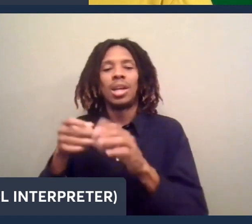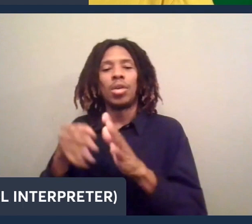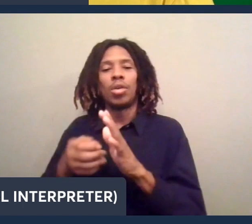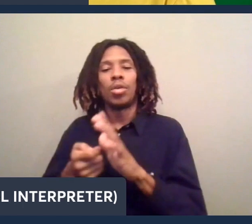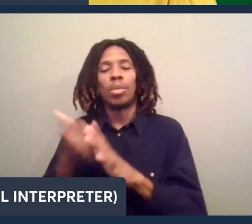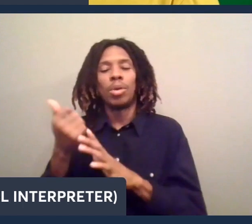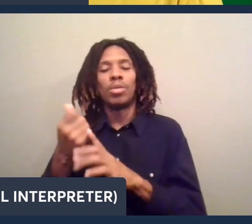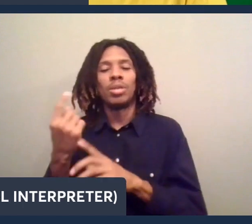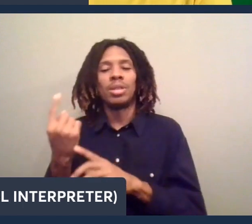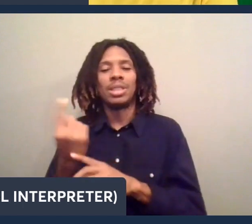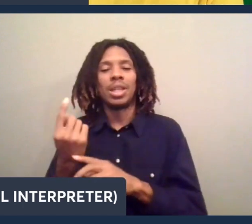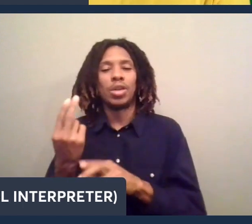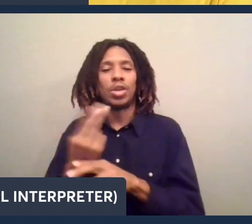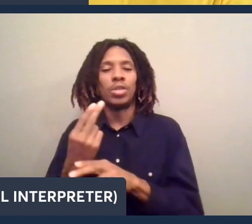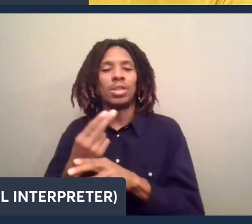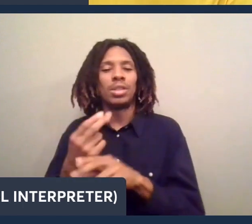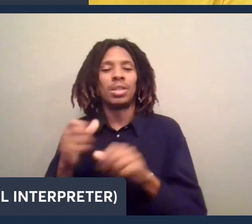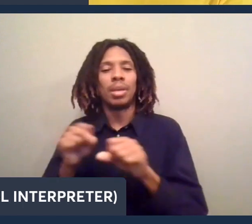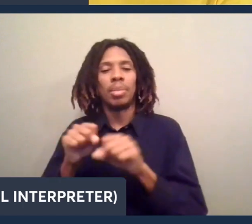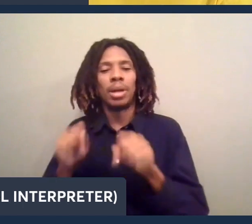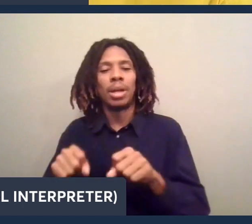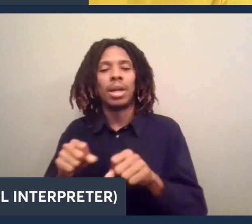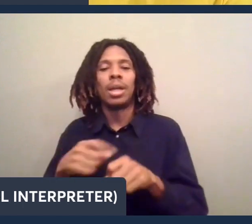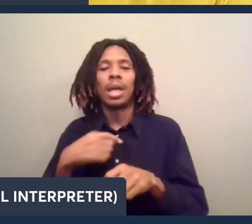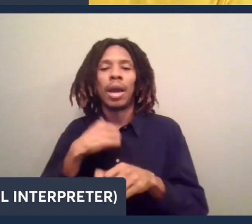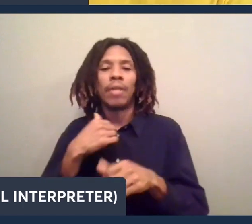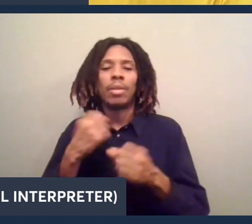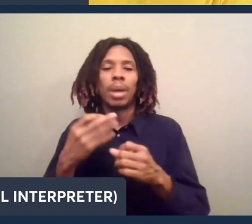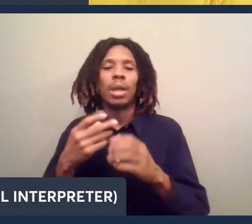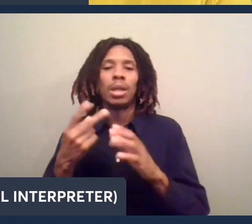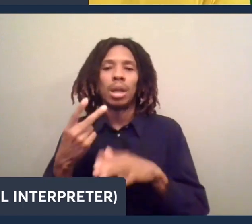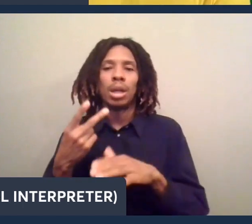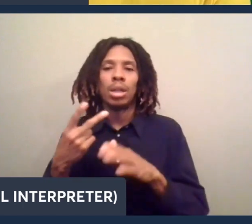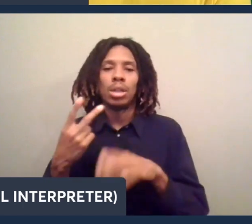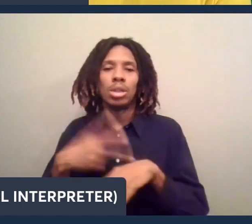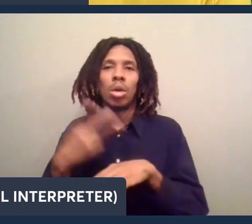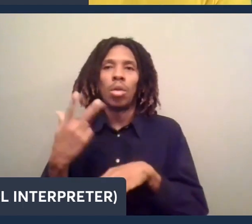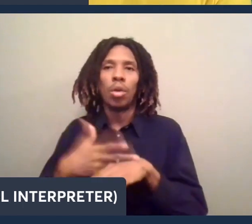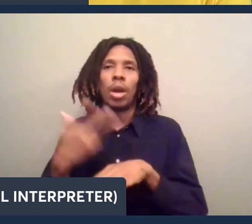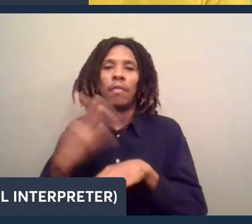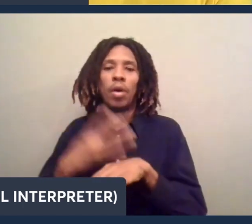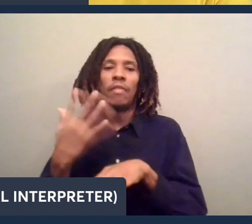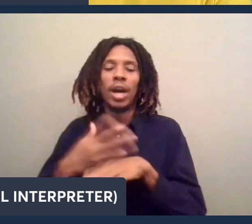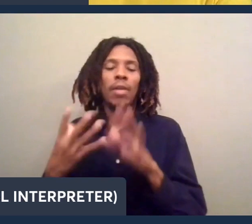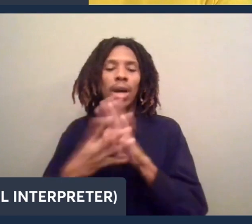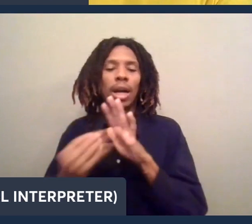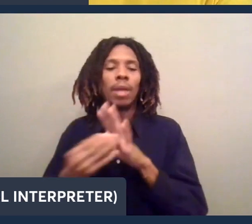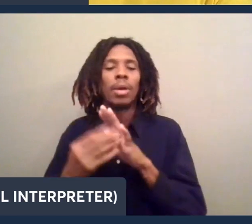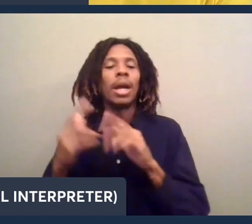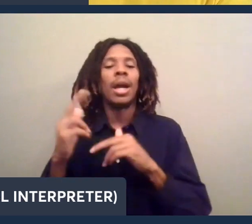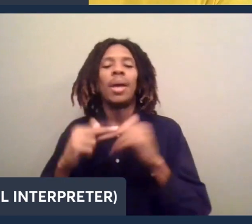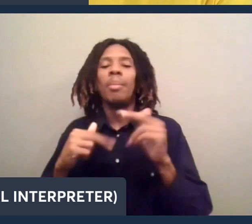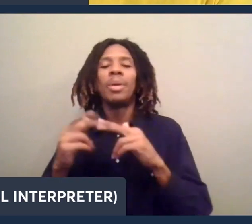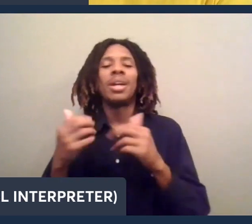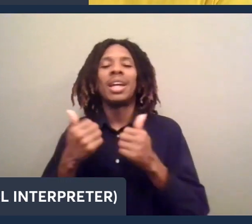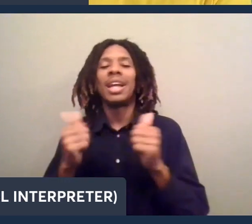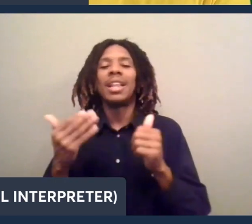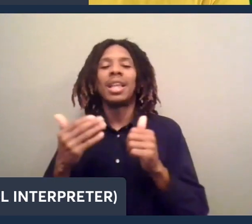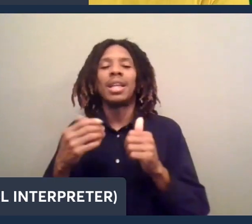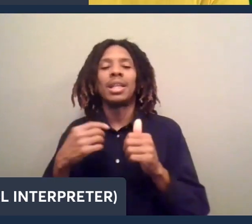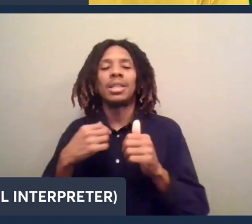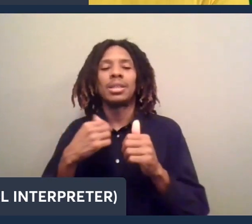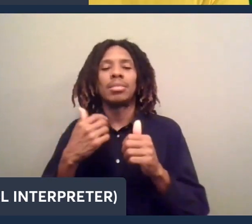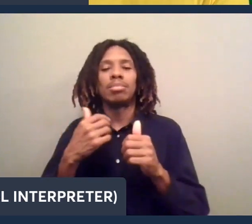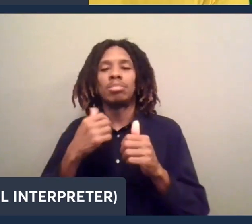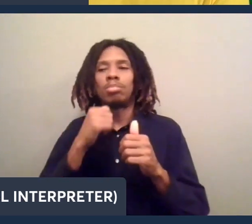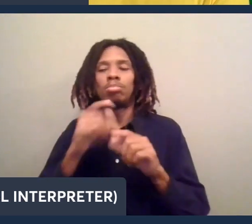mechanisms, not have to create derivative copies, or just building anything that is undifferentiated, you know, and